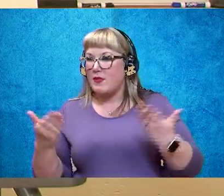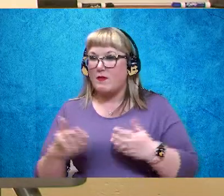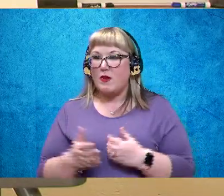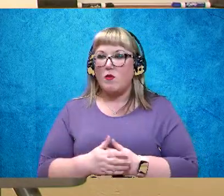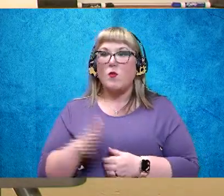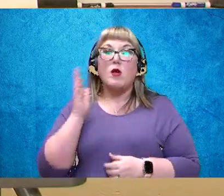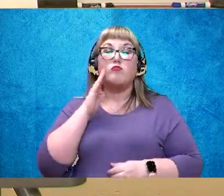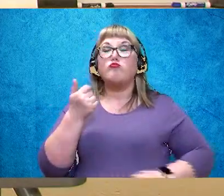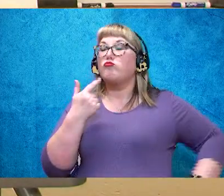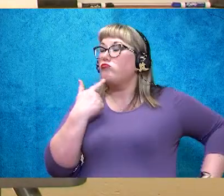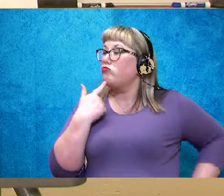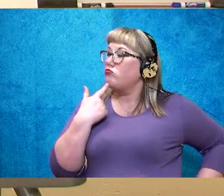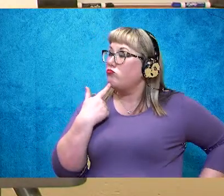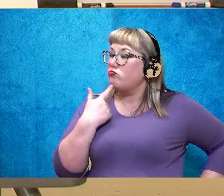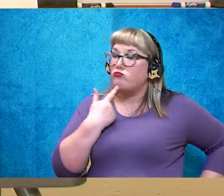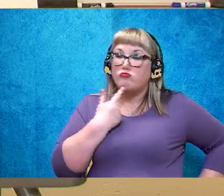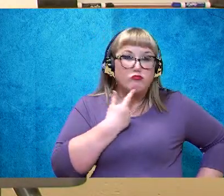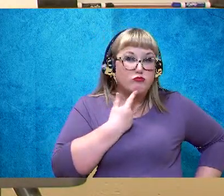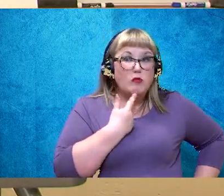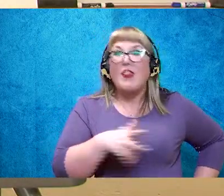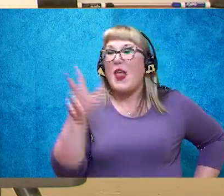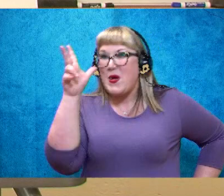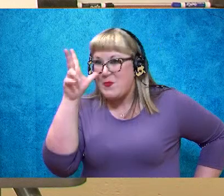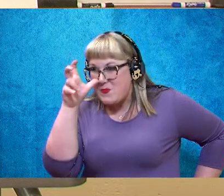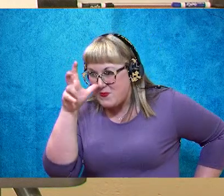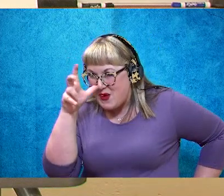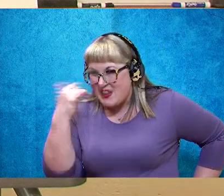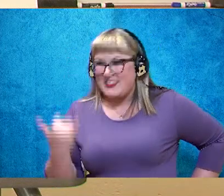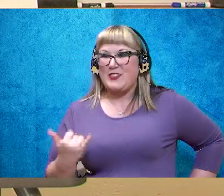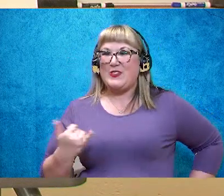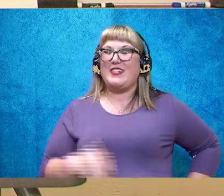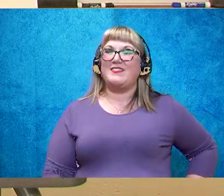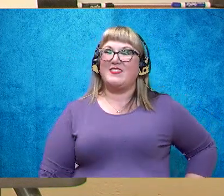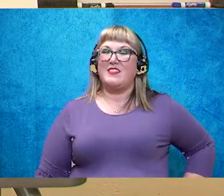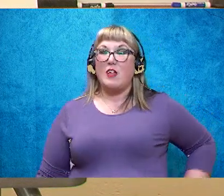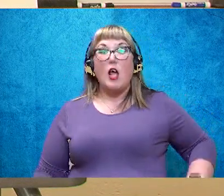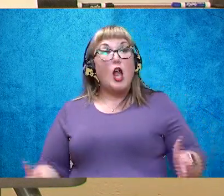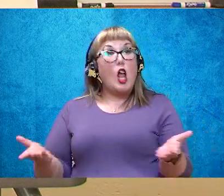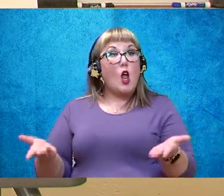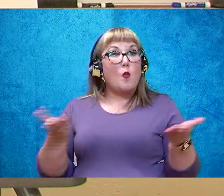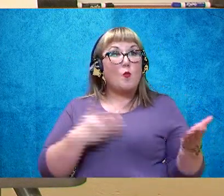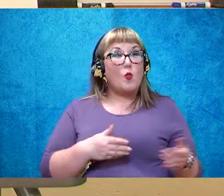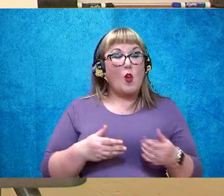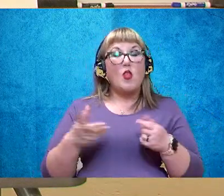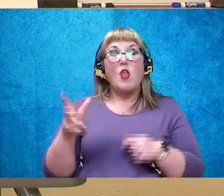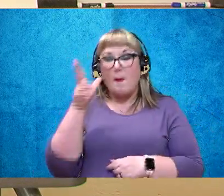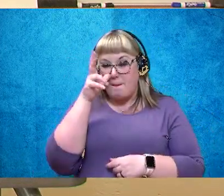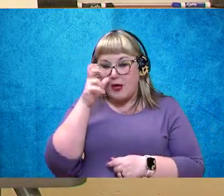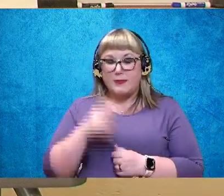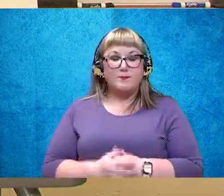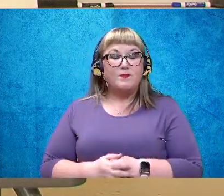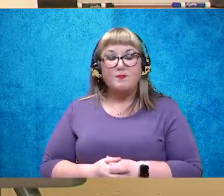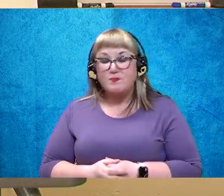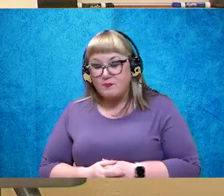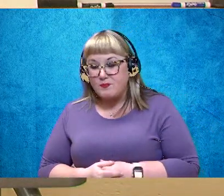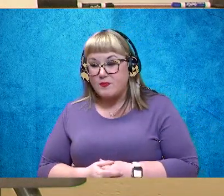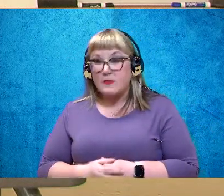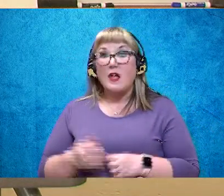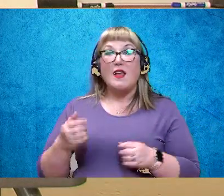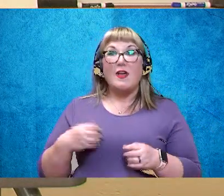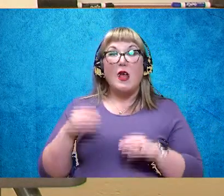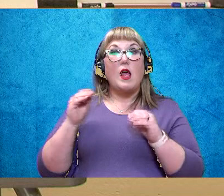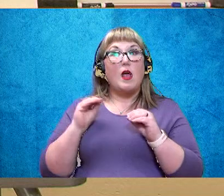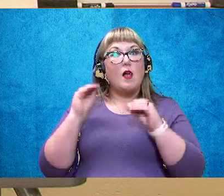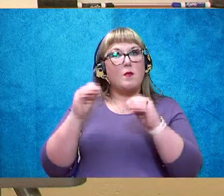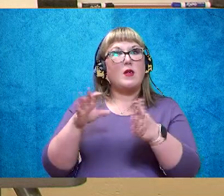going to start with my bugs today. I brought my plastic bugs. Let's count those. Now I put some of my counting